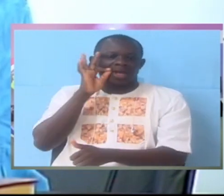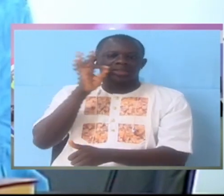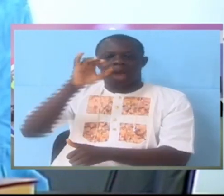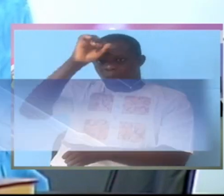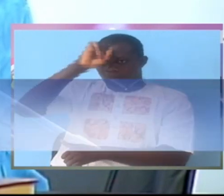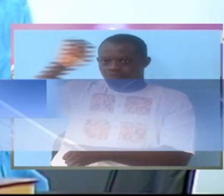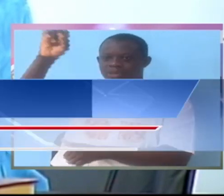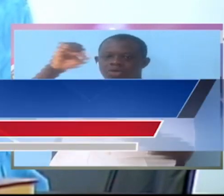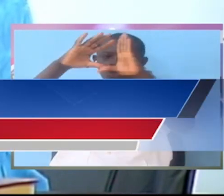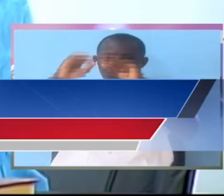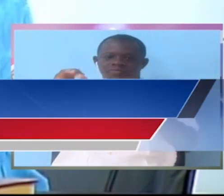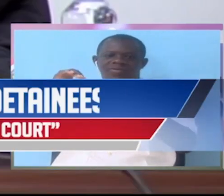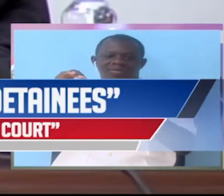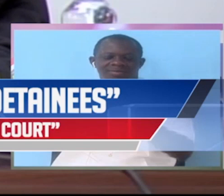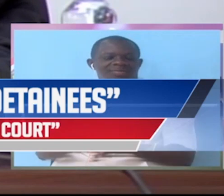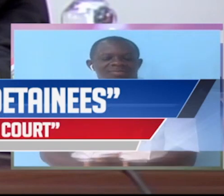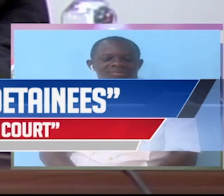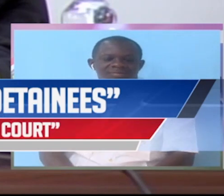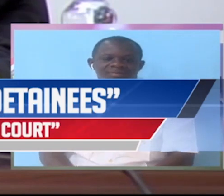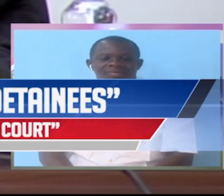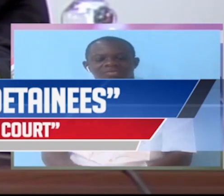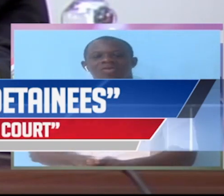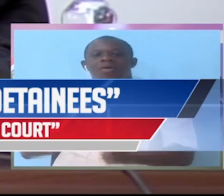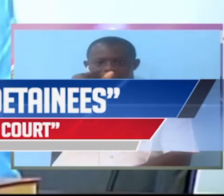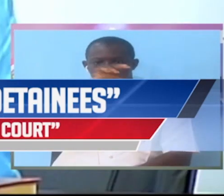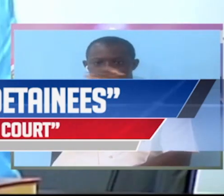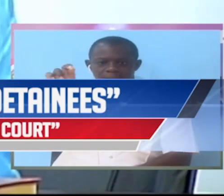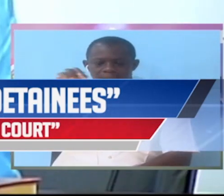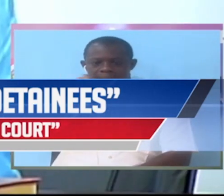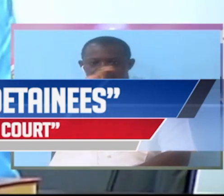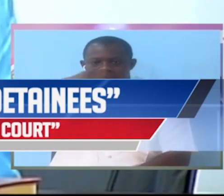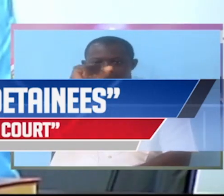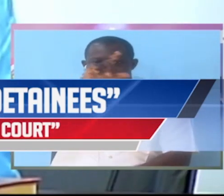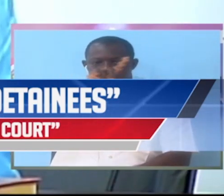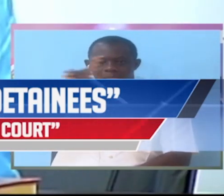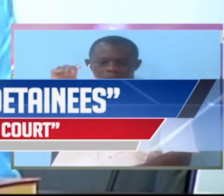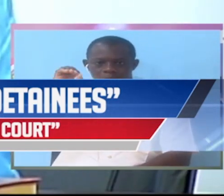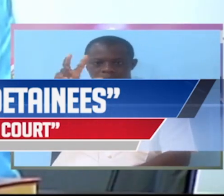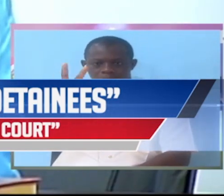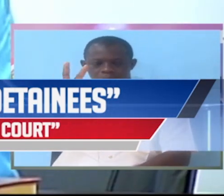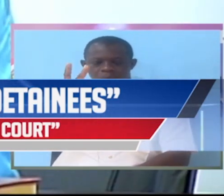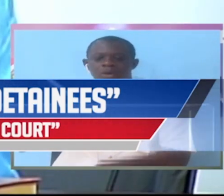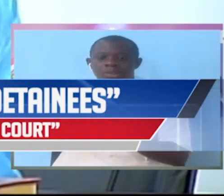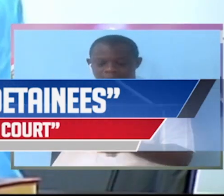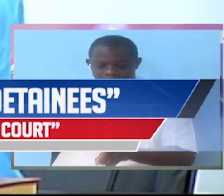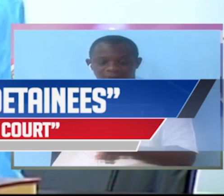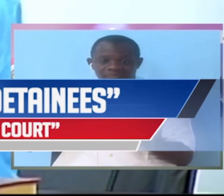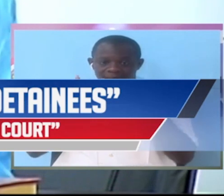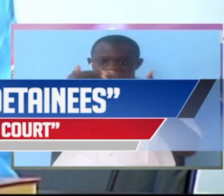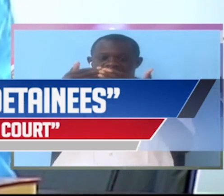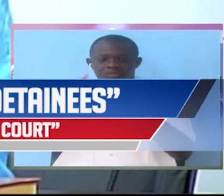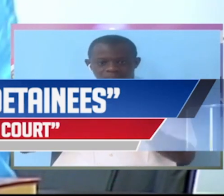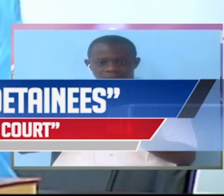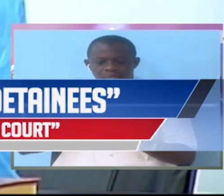that he was illegally arrested, detained at the Bakau police station for 3 days, and then later moved to the NIA headquarters,